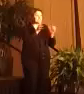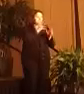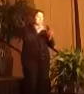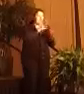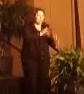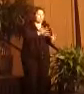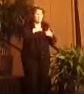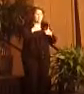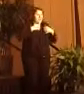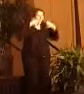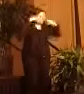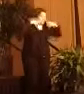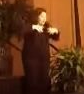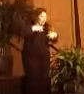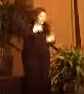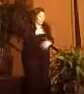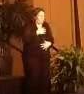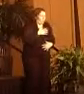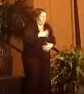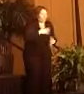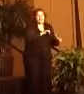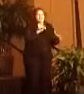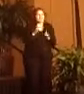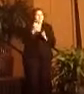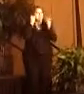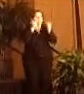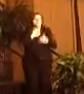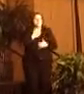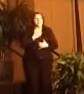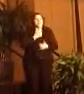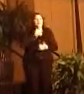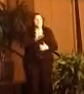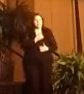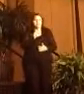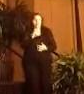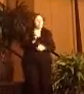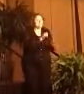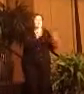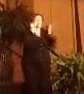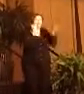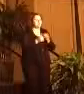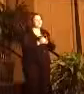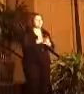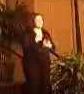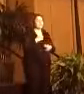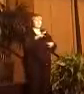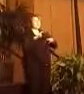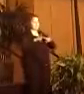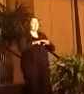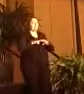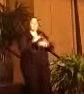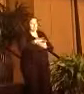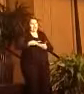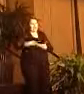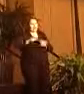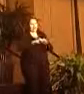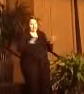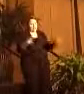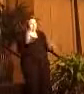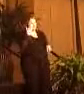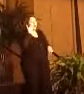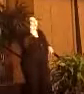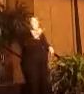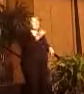to sweat, you can like feel it in your stomach, and I'm like laying on the couch with the camera going, I call my 89-year-old grandmother who has like Alzheimer's